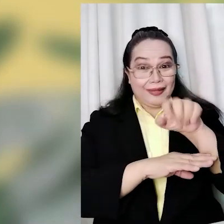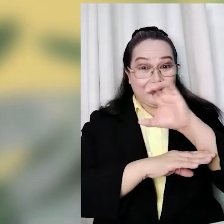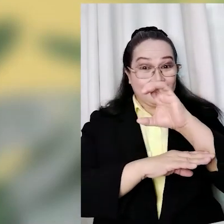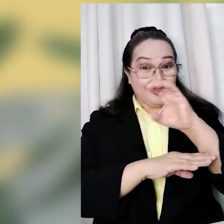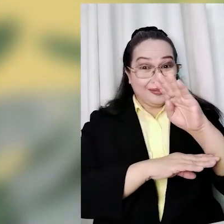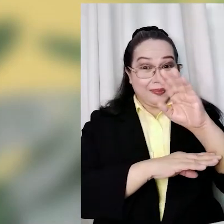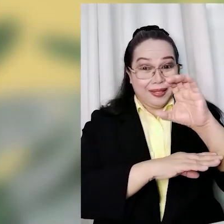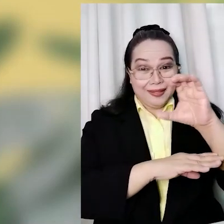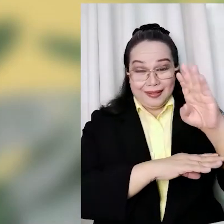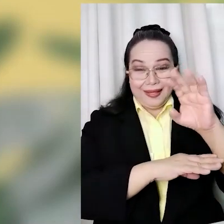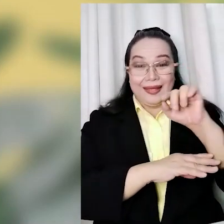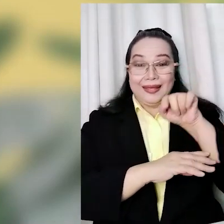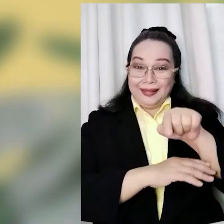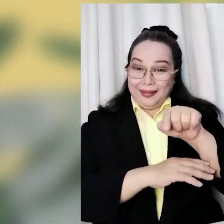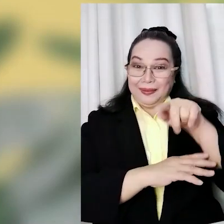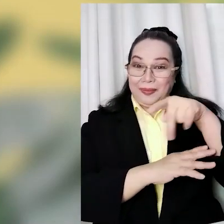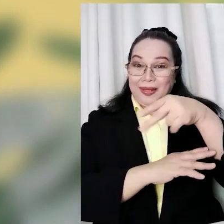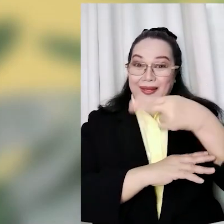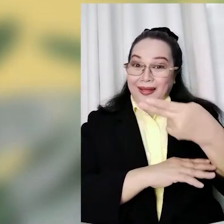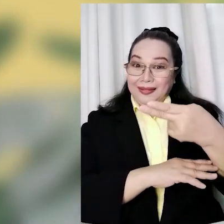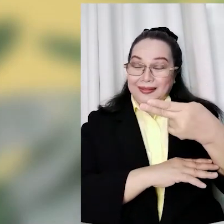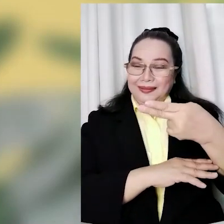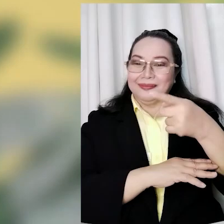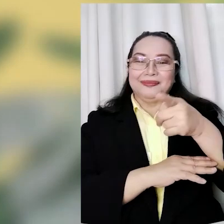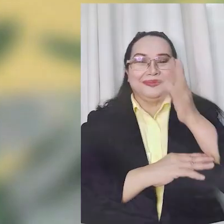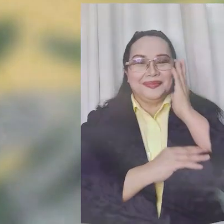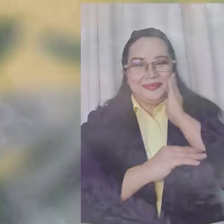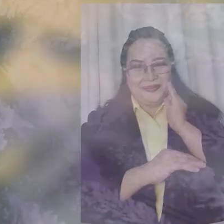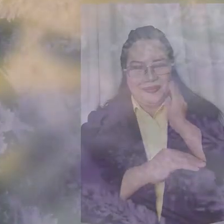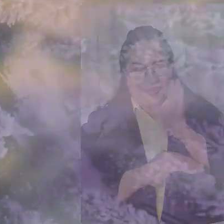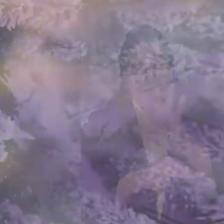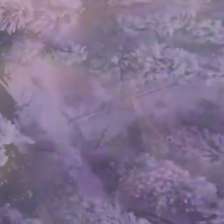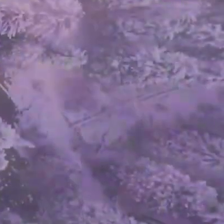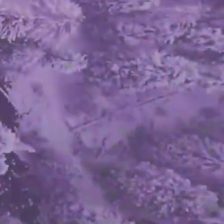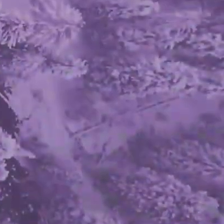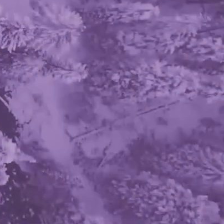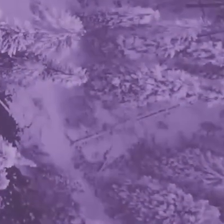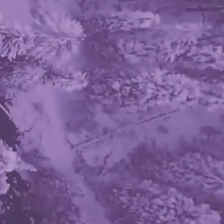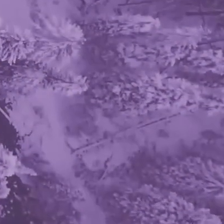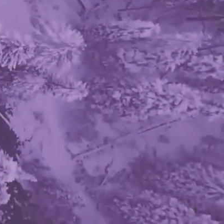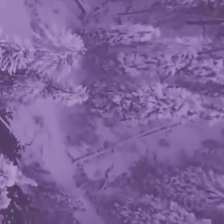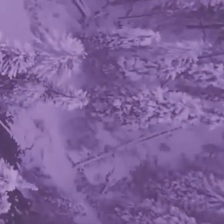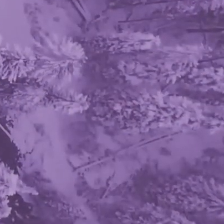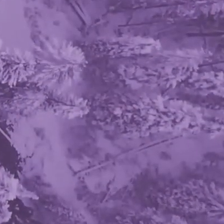live.ccbc.ph and bring the CCBC experience to your home.